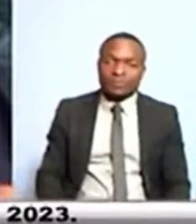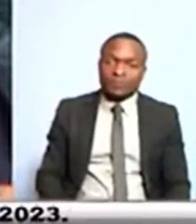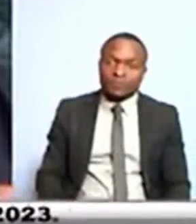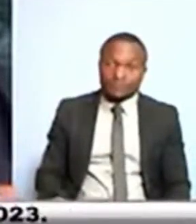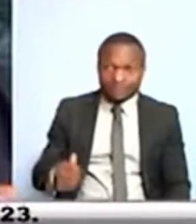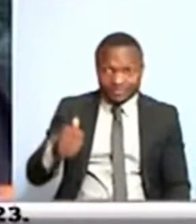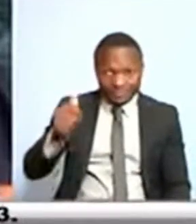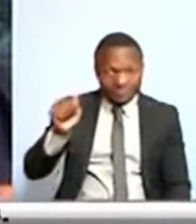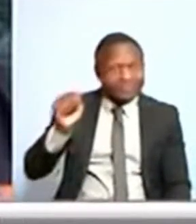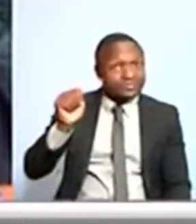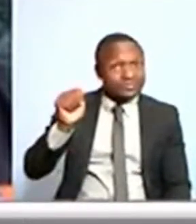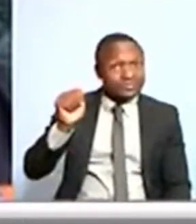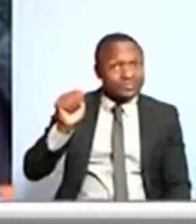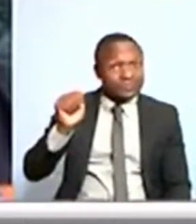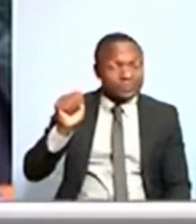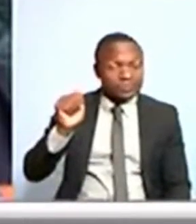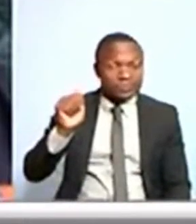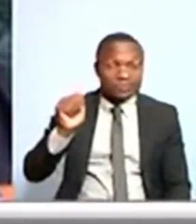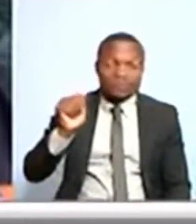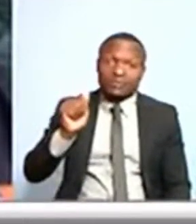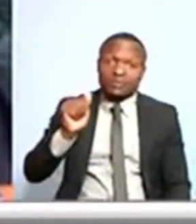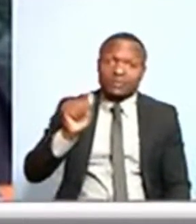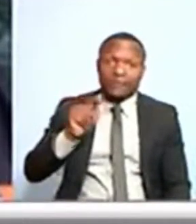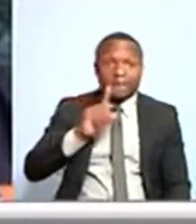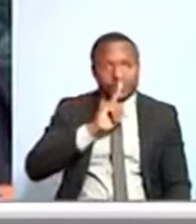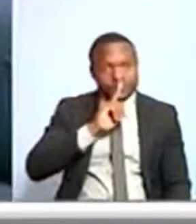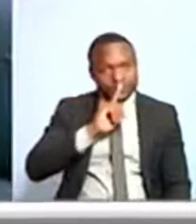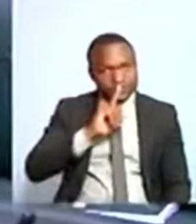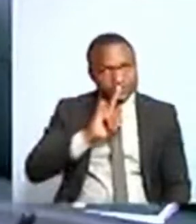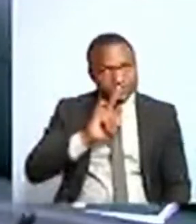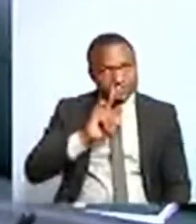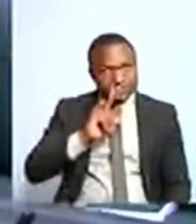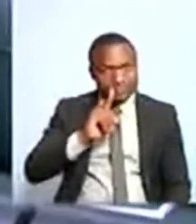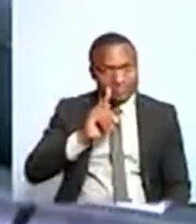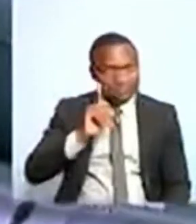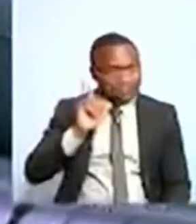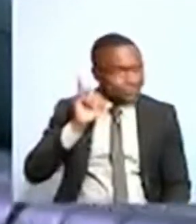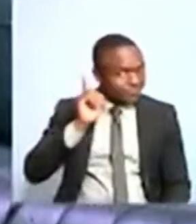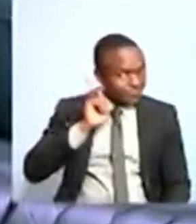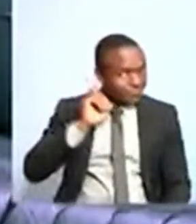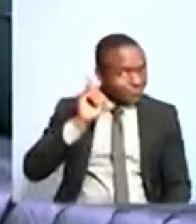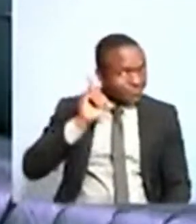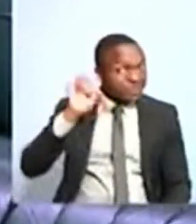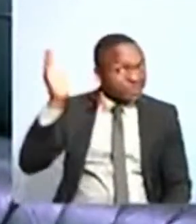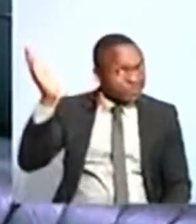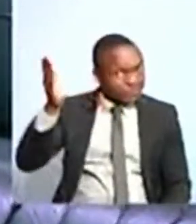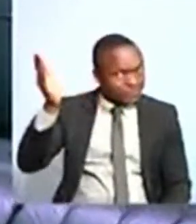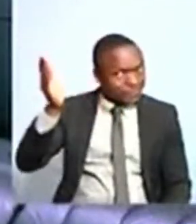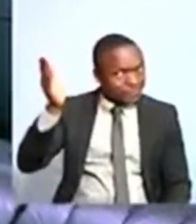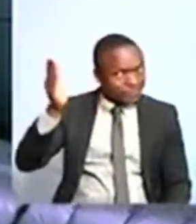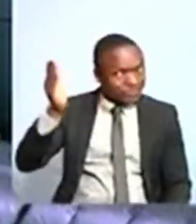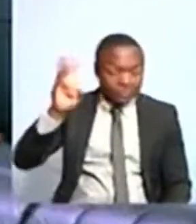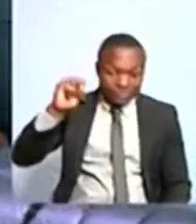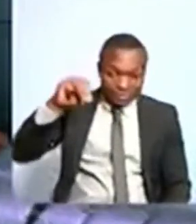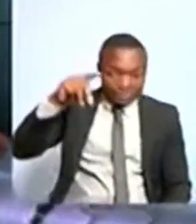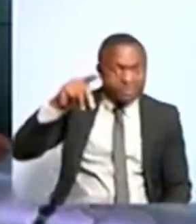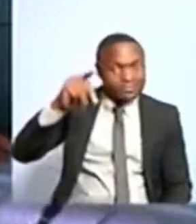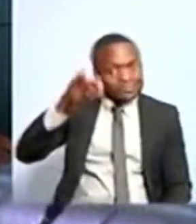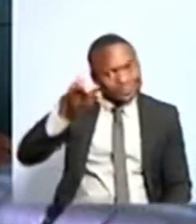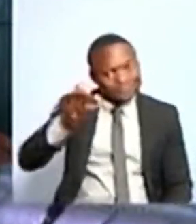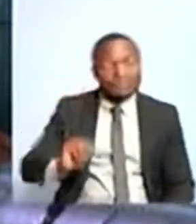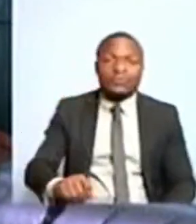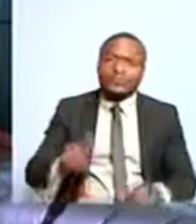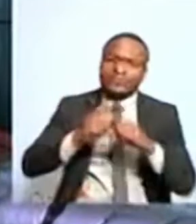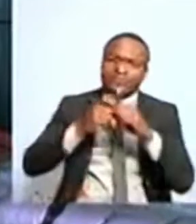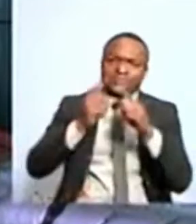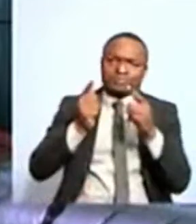reluctantly, but on fact, I've been following the debate of the member on the floor of the House, passionately so. But,